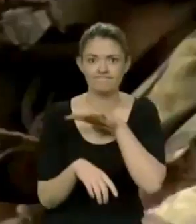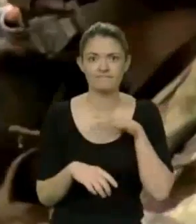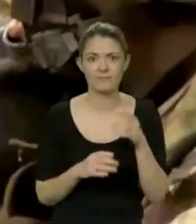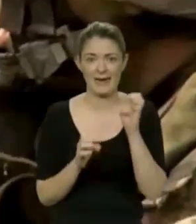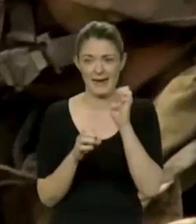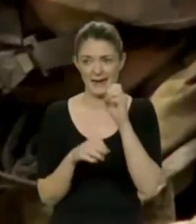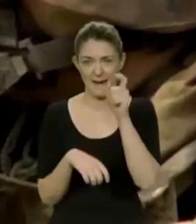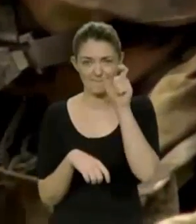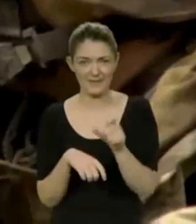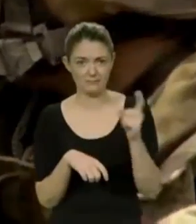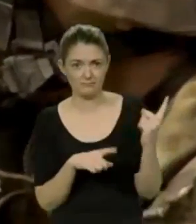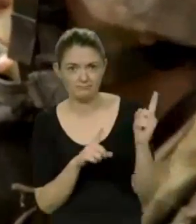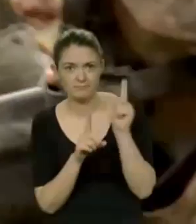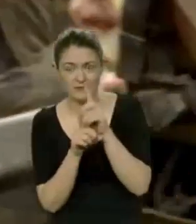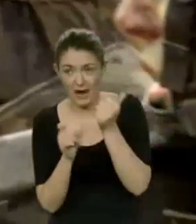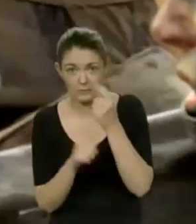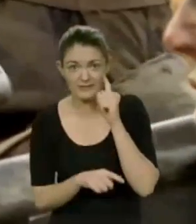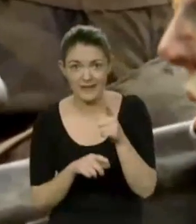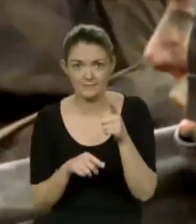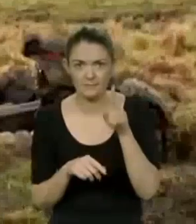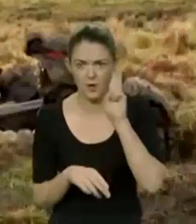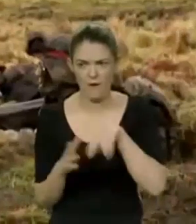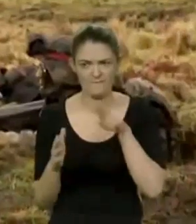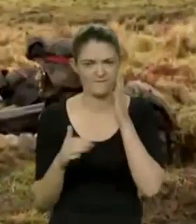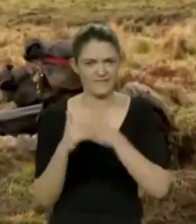them? There is unfinished business.